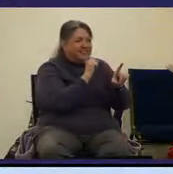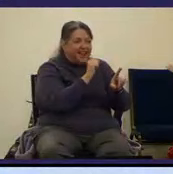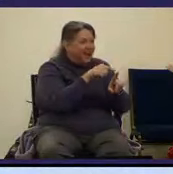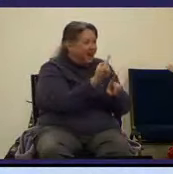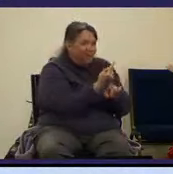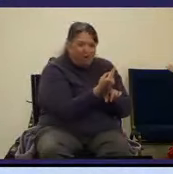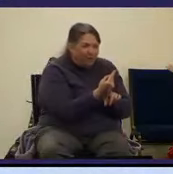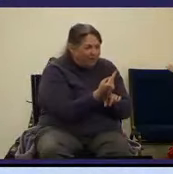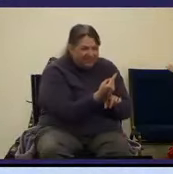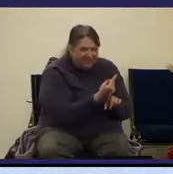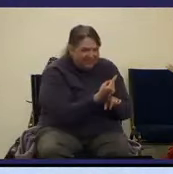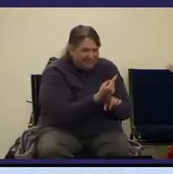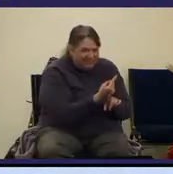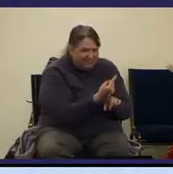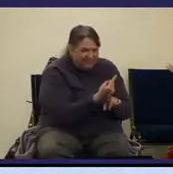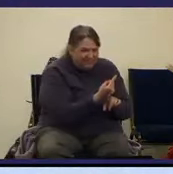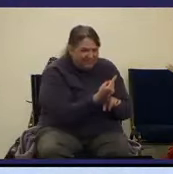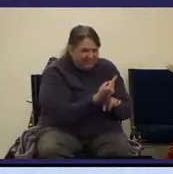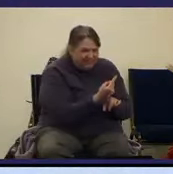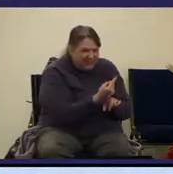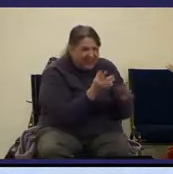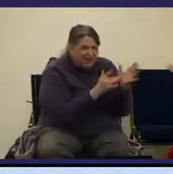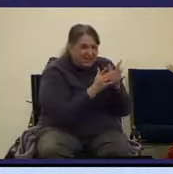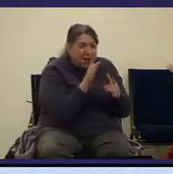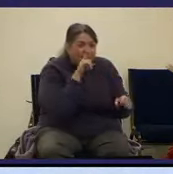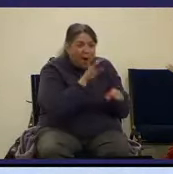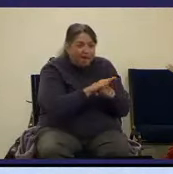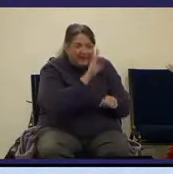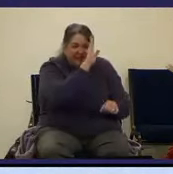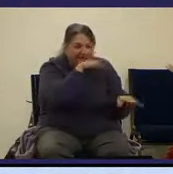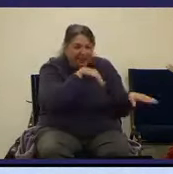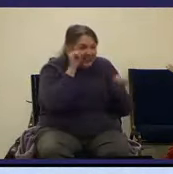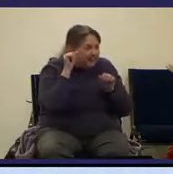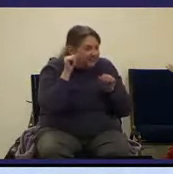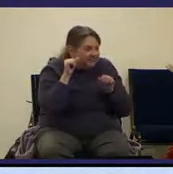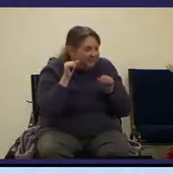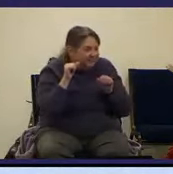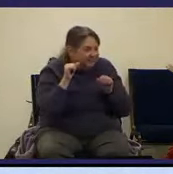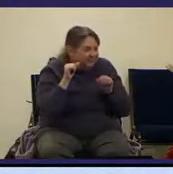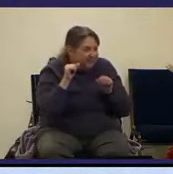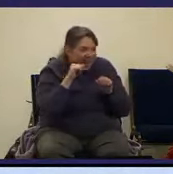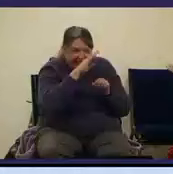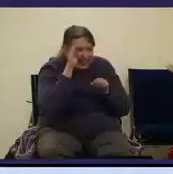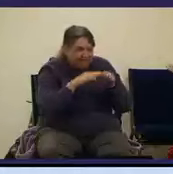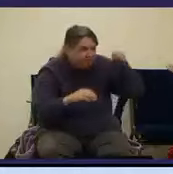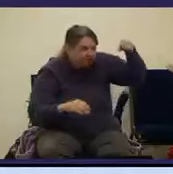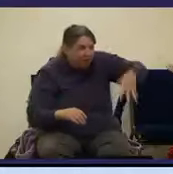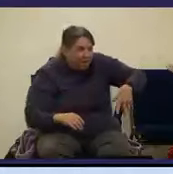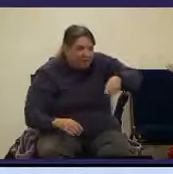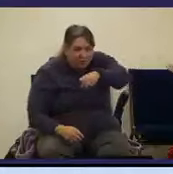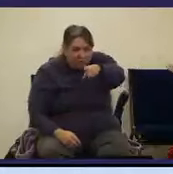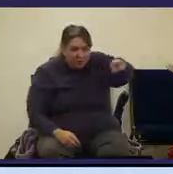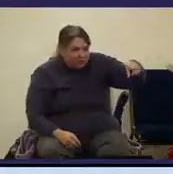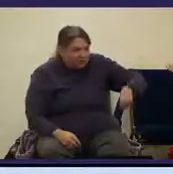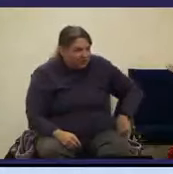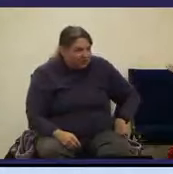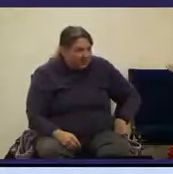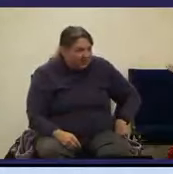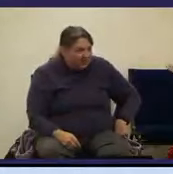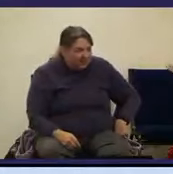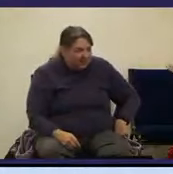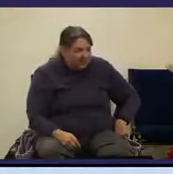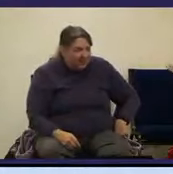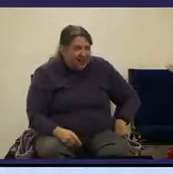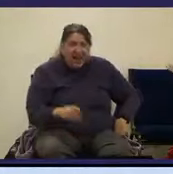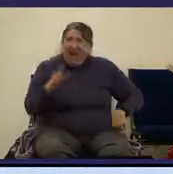always with us. Promised to never leave us. And though you may not feel him, just know he's there. Claim it.